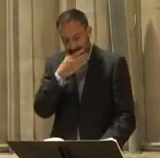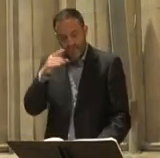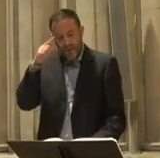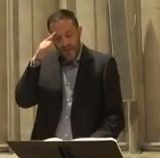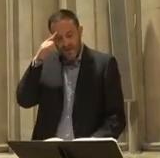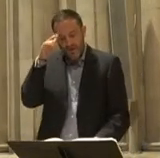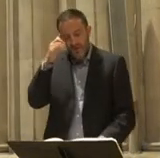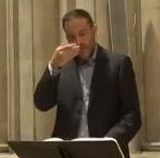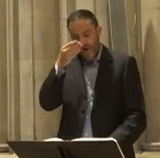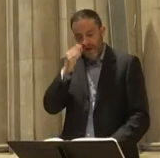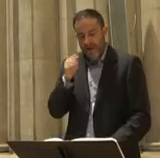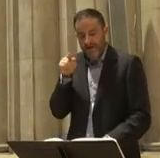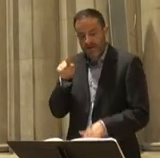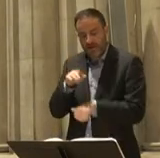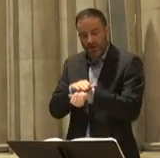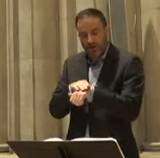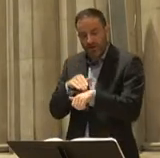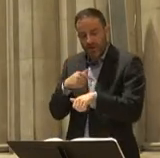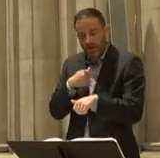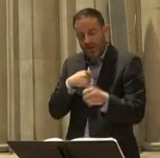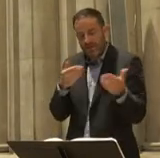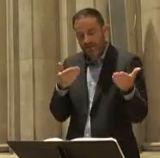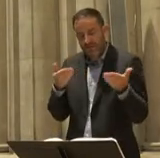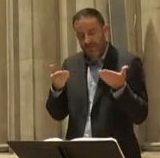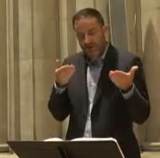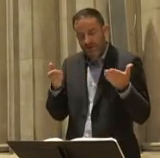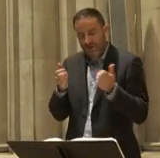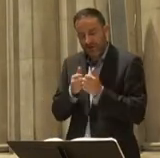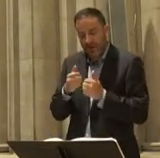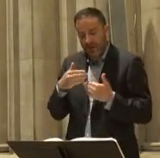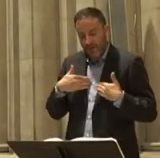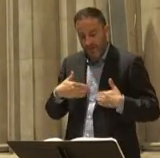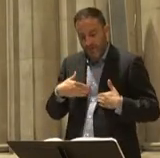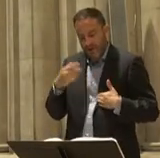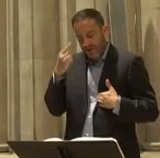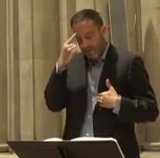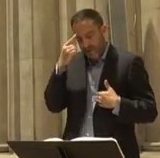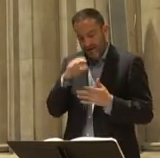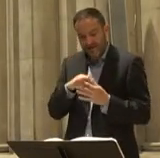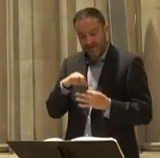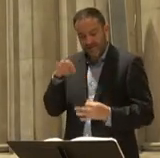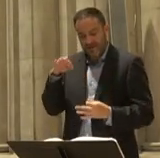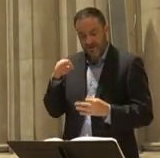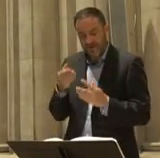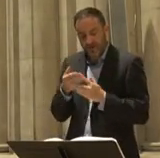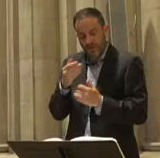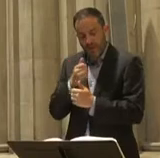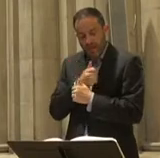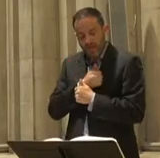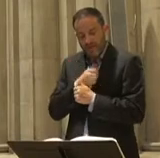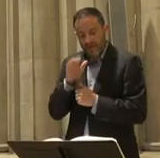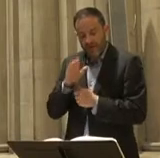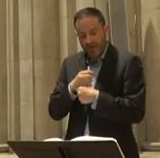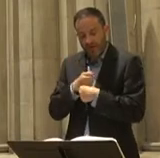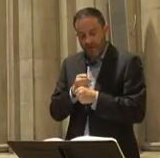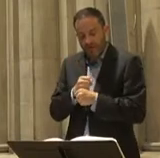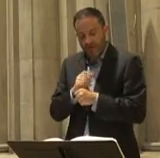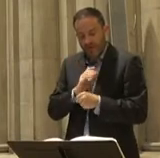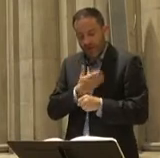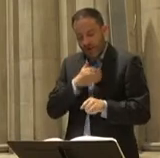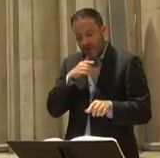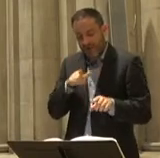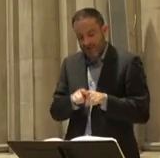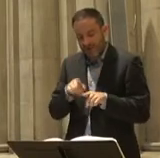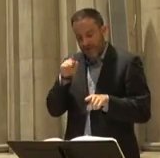Eternal God, you call us to serve you with body, mind, and spirit through loving your creation and